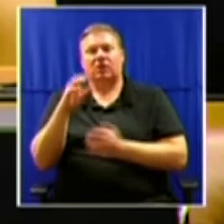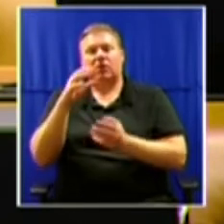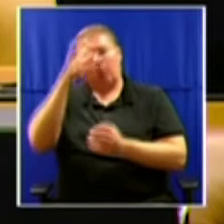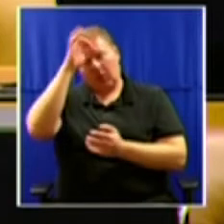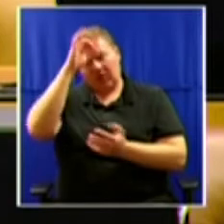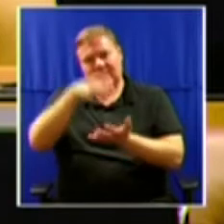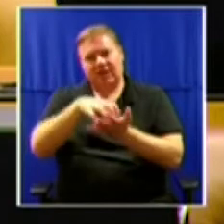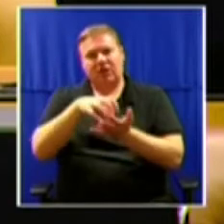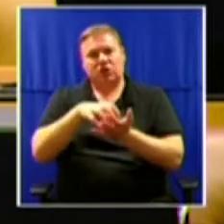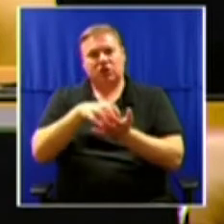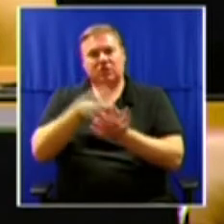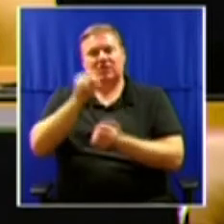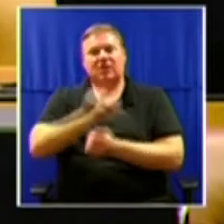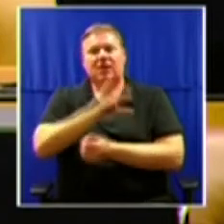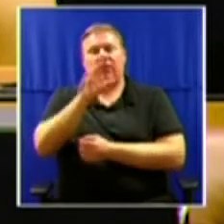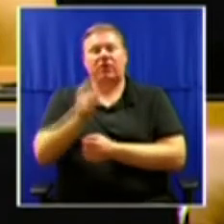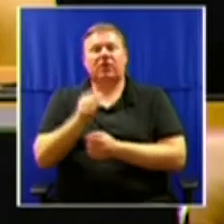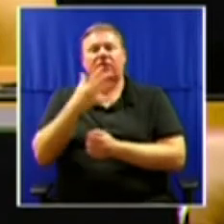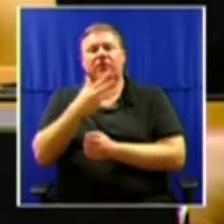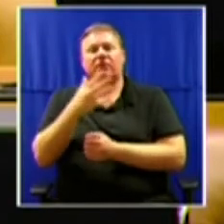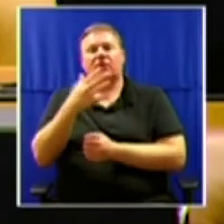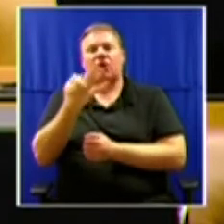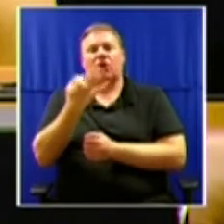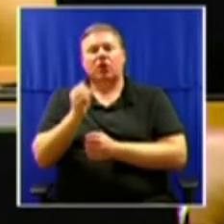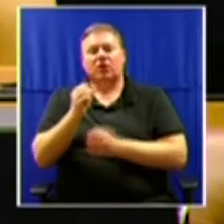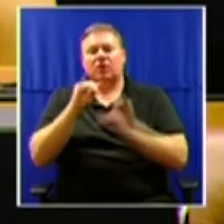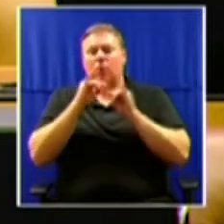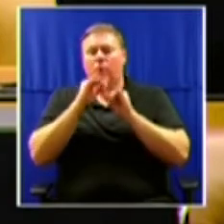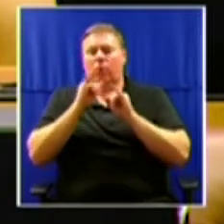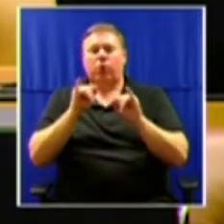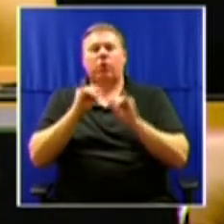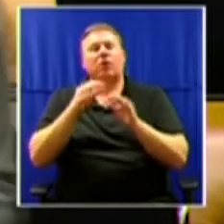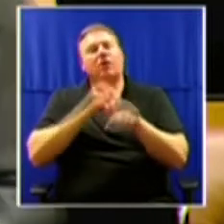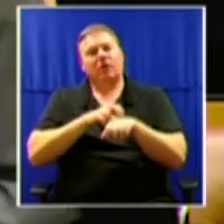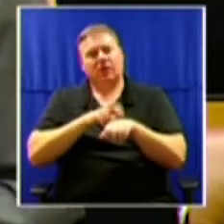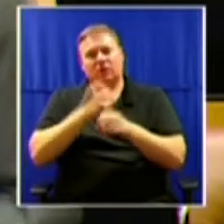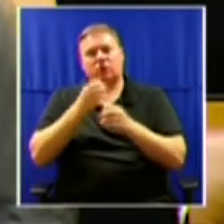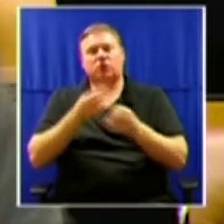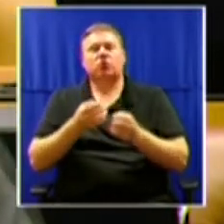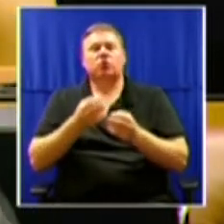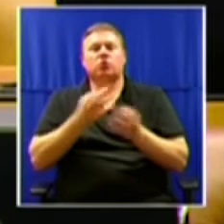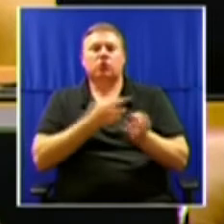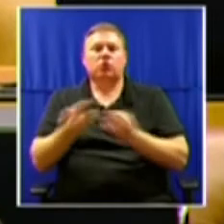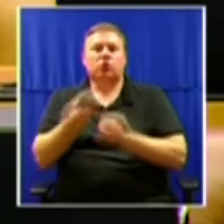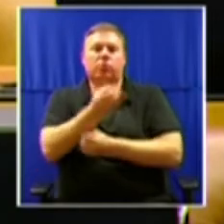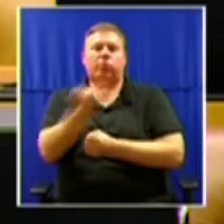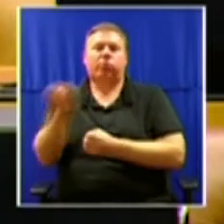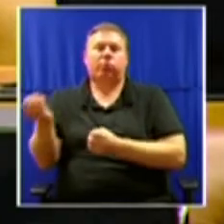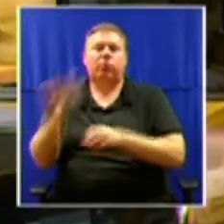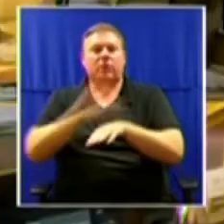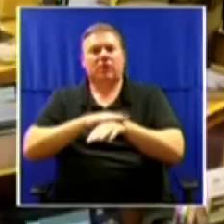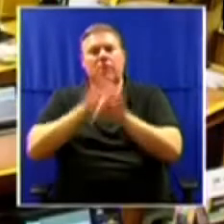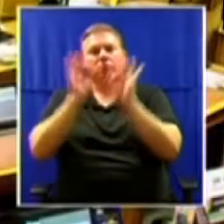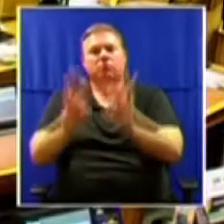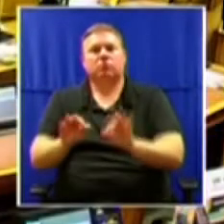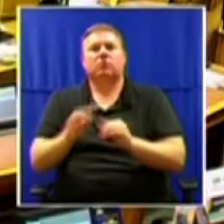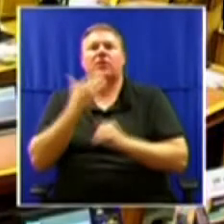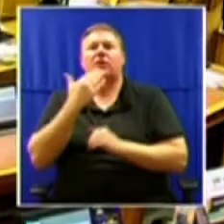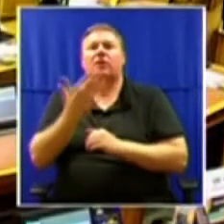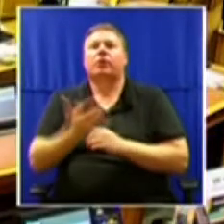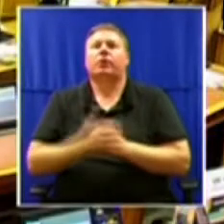where there is more weight of those particular crime in that particular time. Thank you very much.